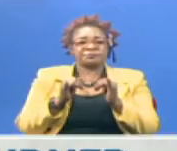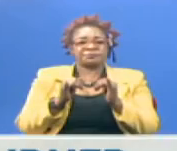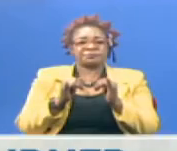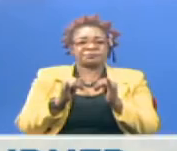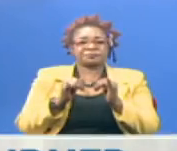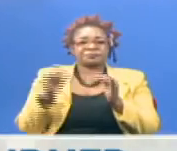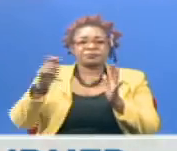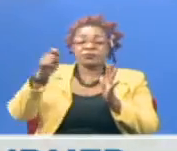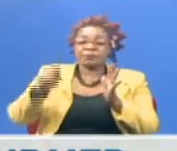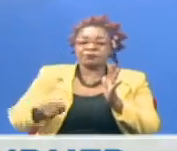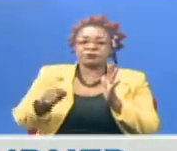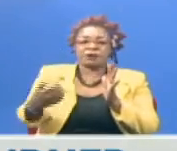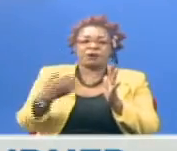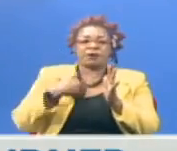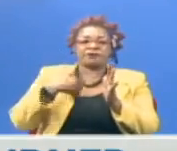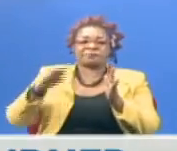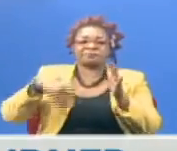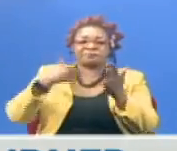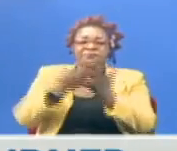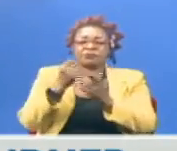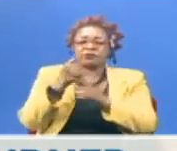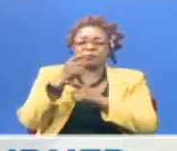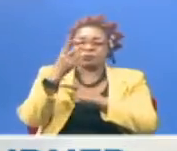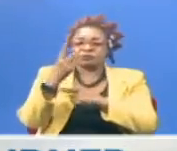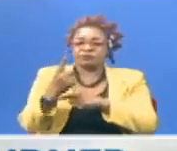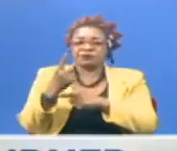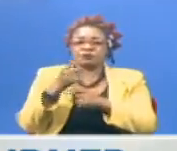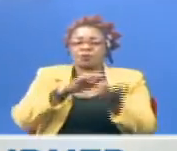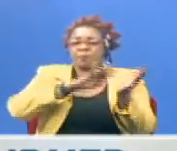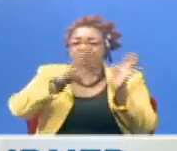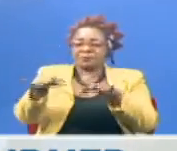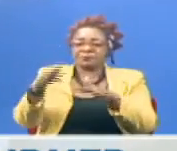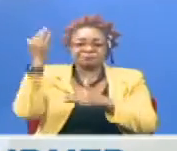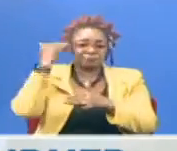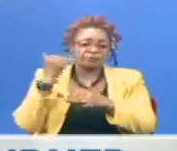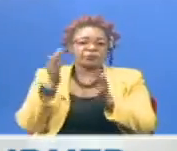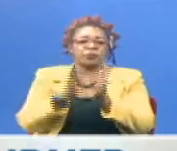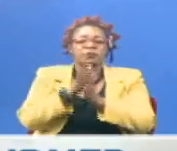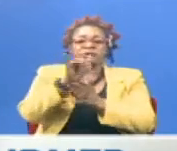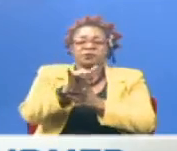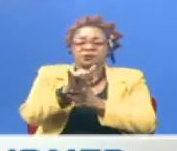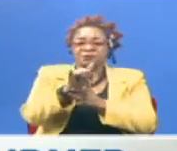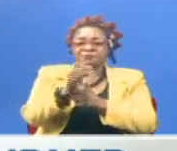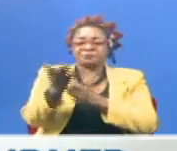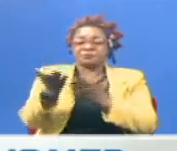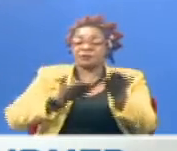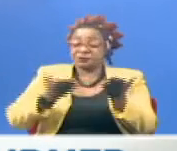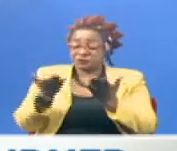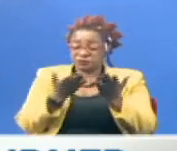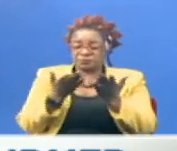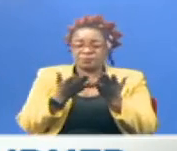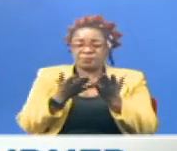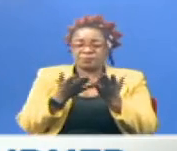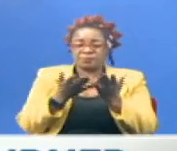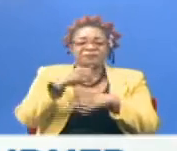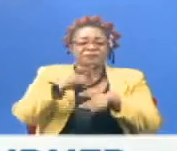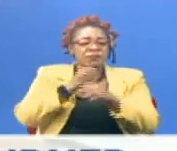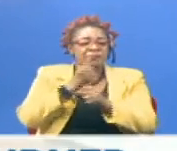November 21st to return to court with the trial directions. At that time, the court will expect the prosecutor to make